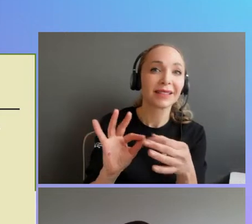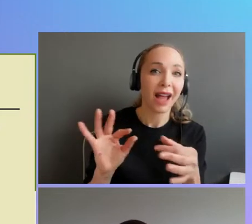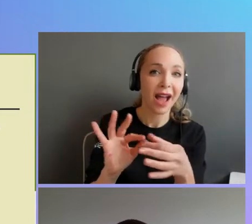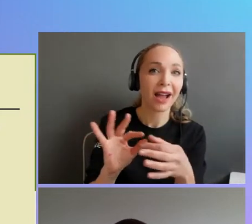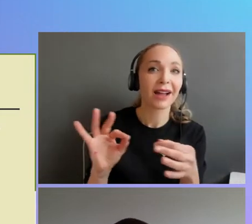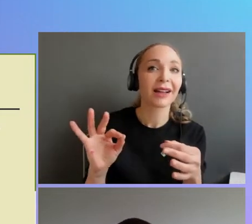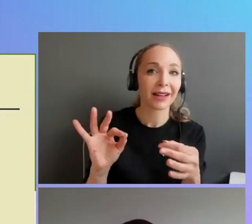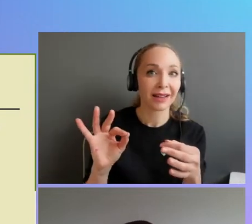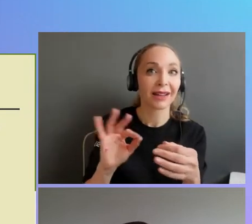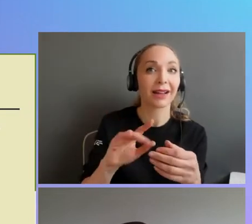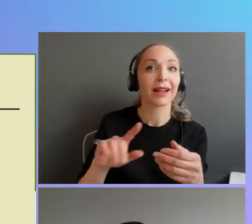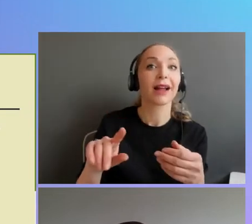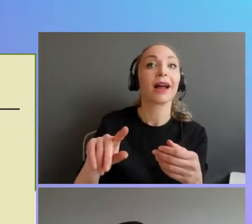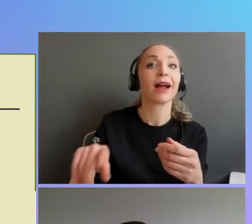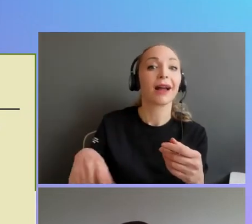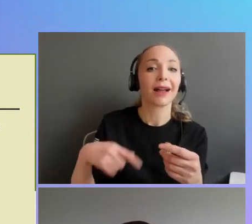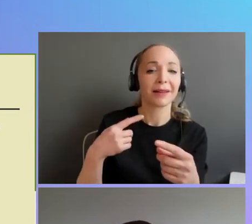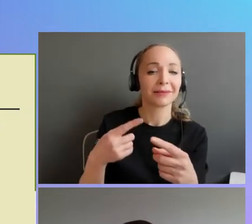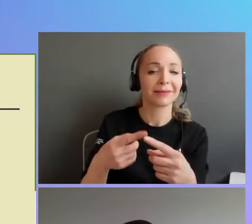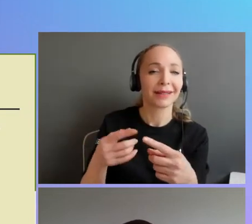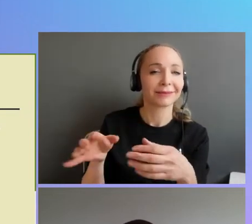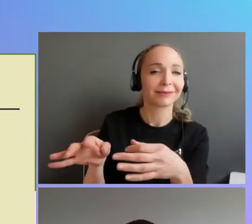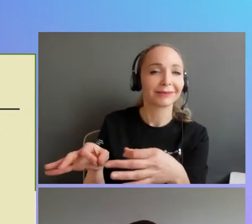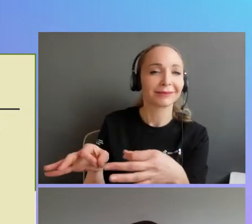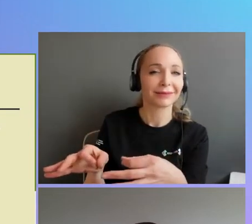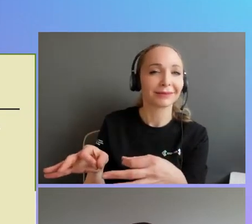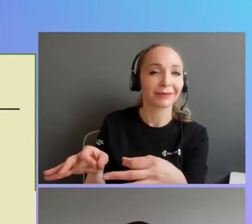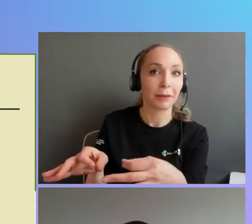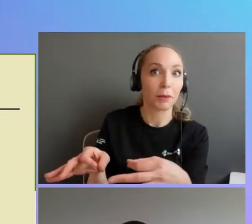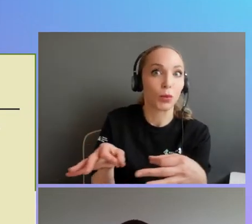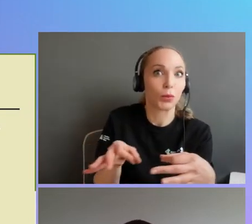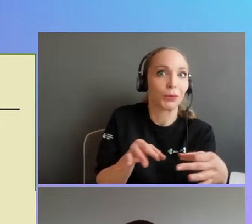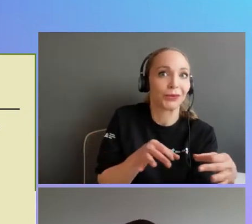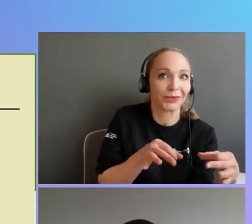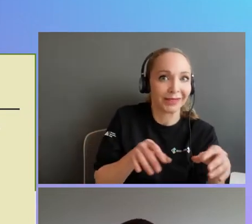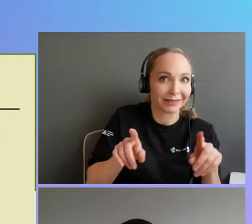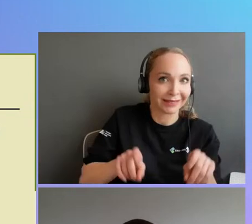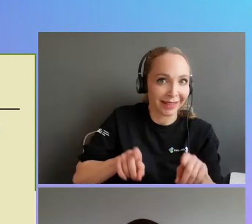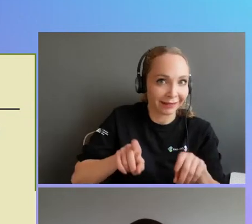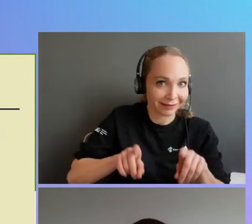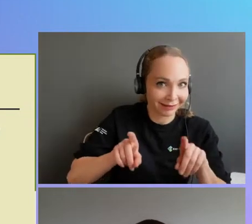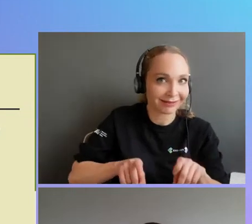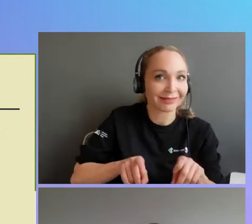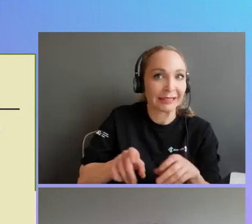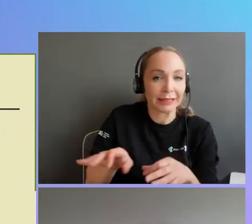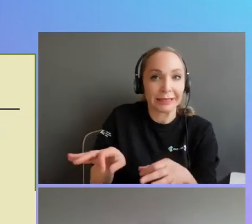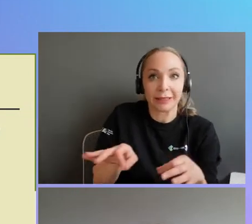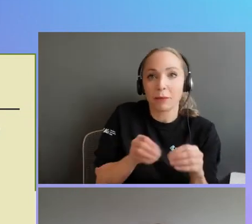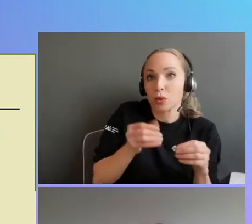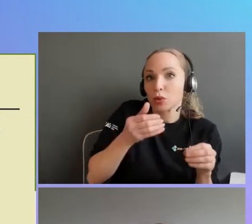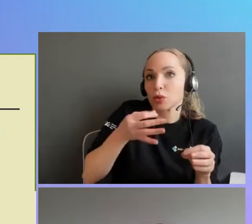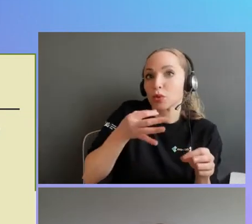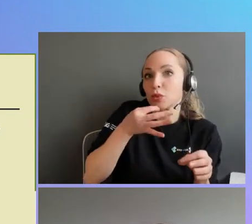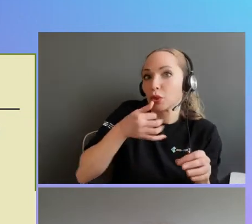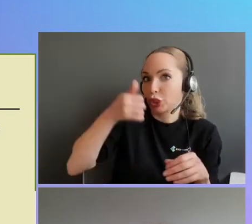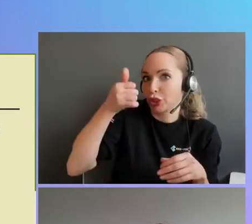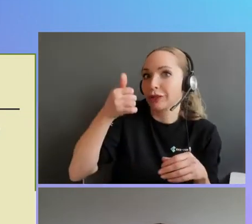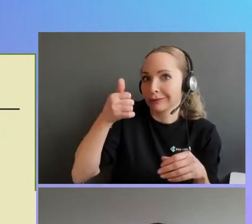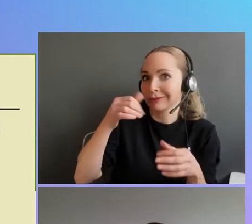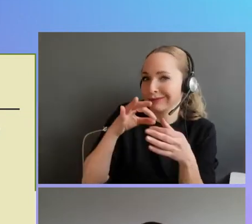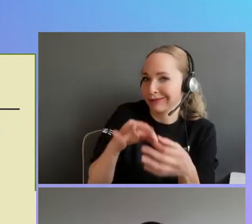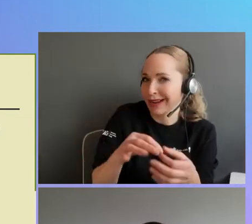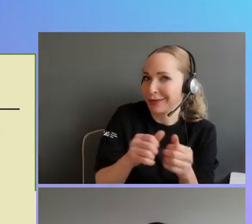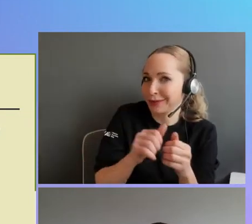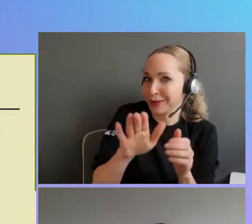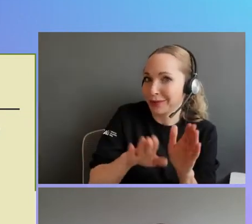test reports as soon as possible in your development process, the